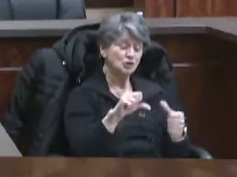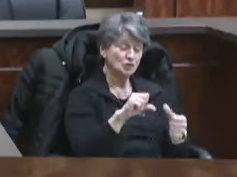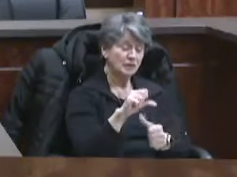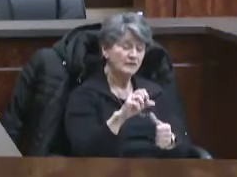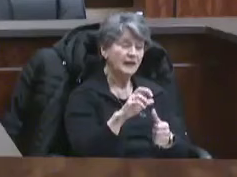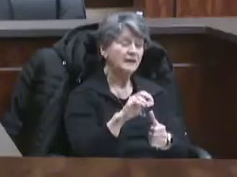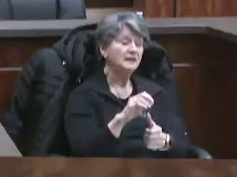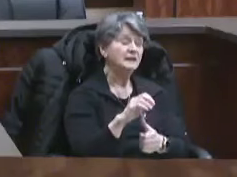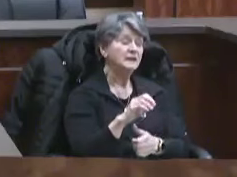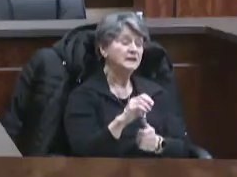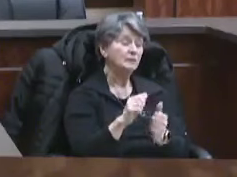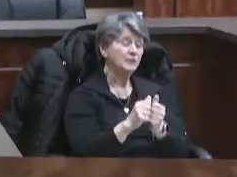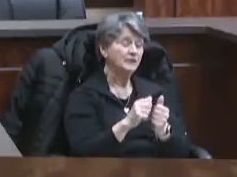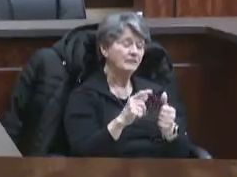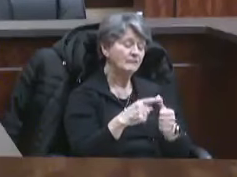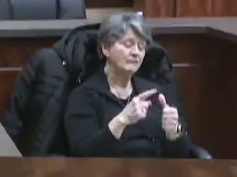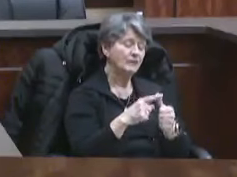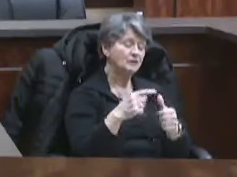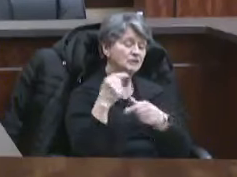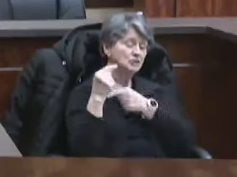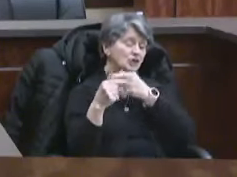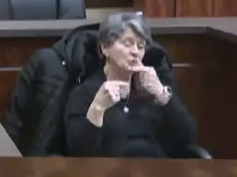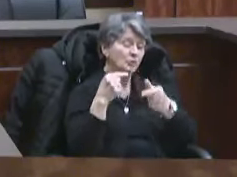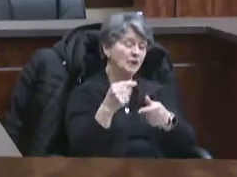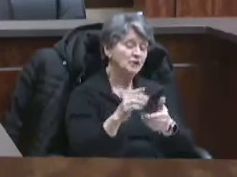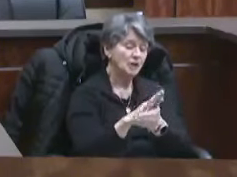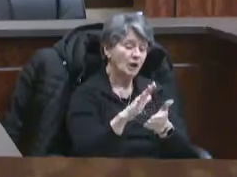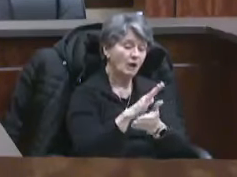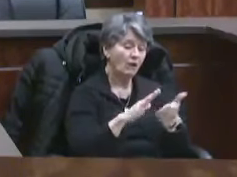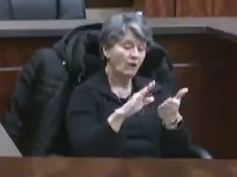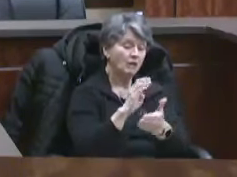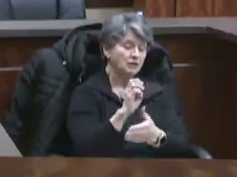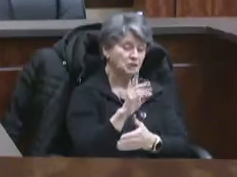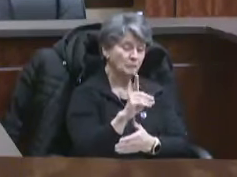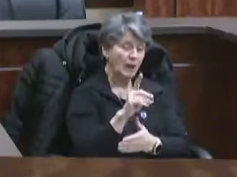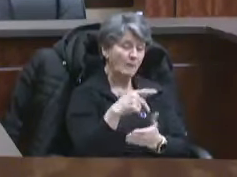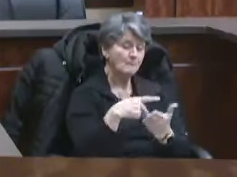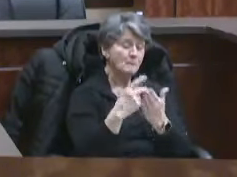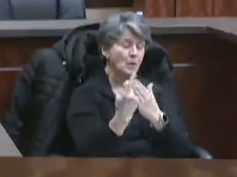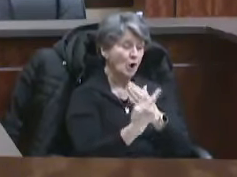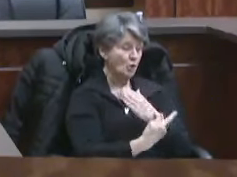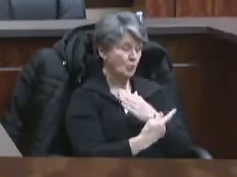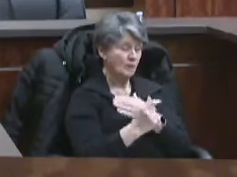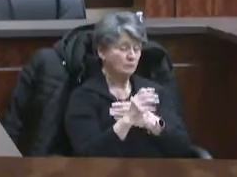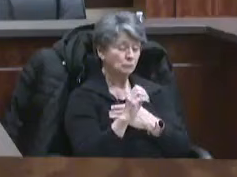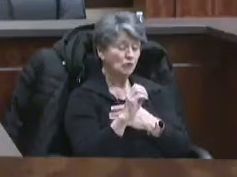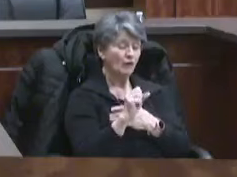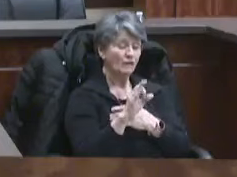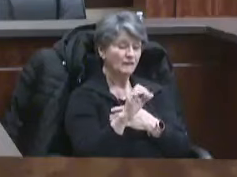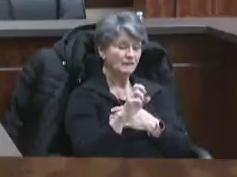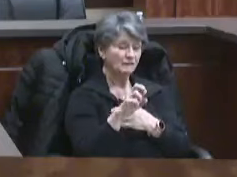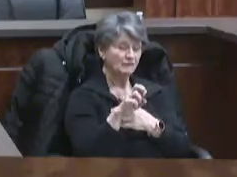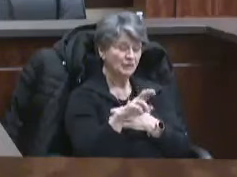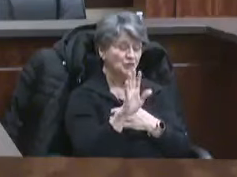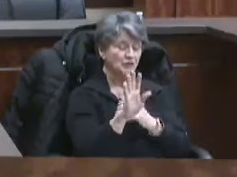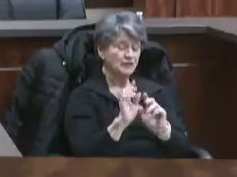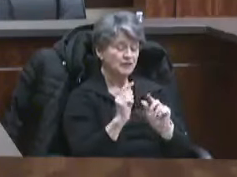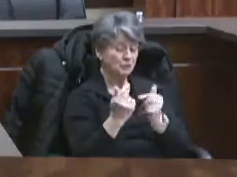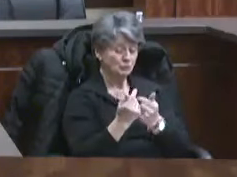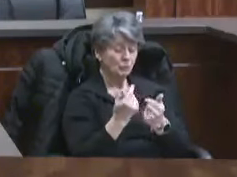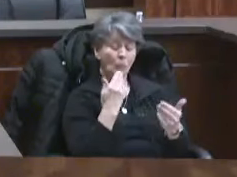the First Generation College Bound program. Joe Fisher and his group is an event that was well